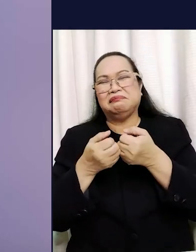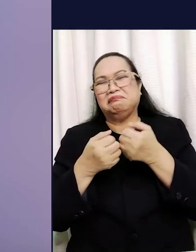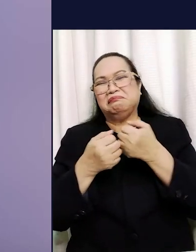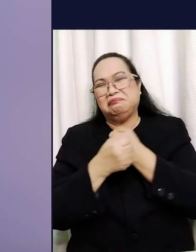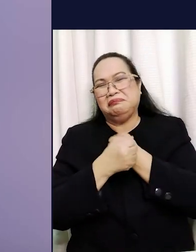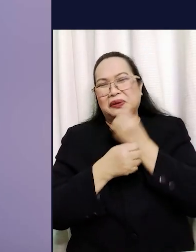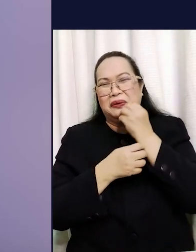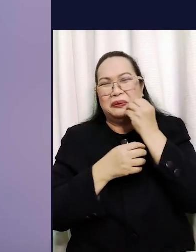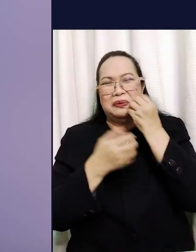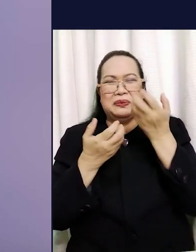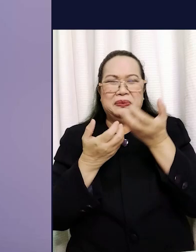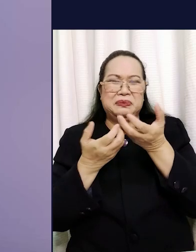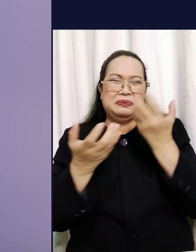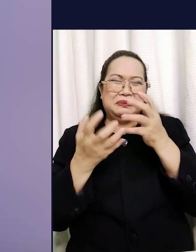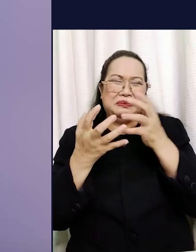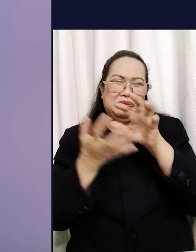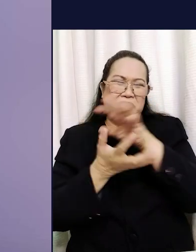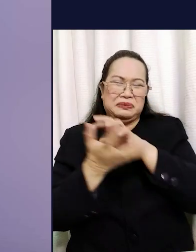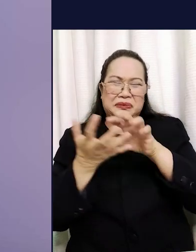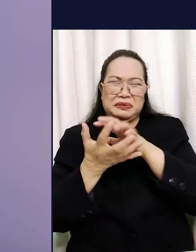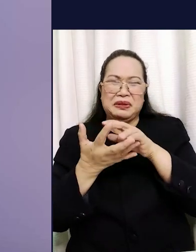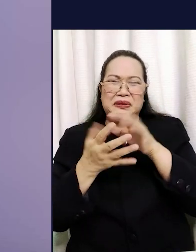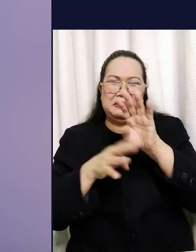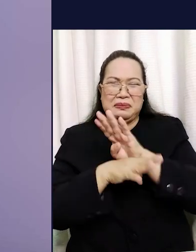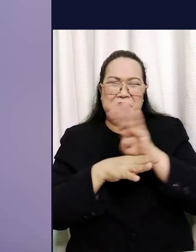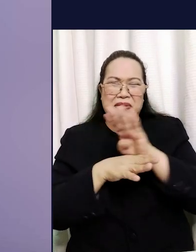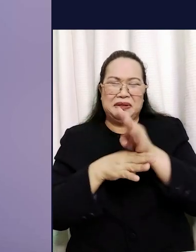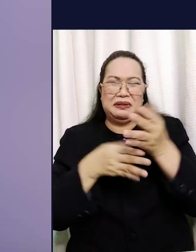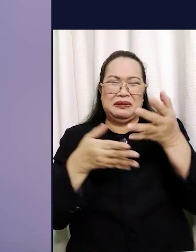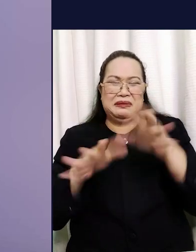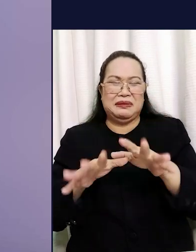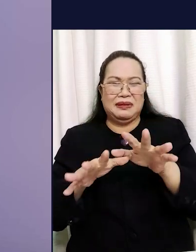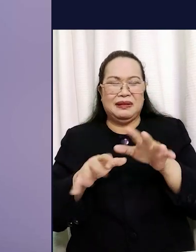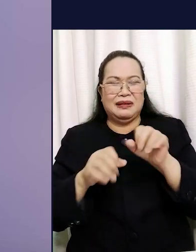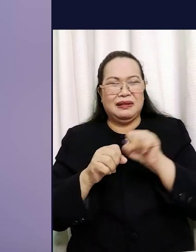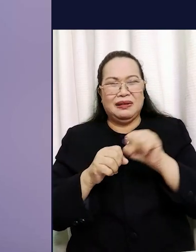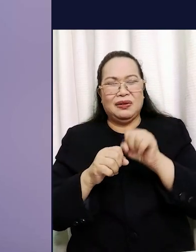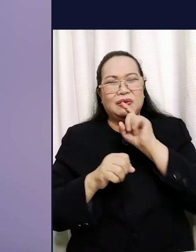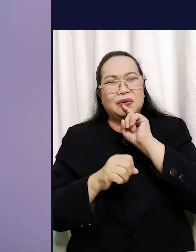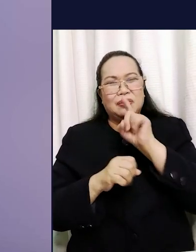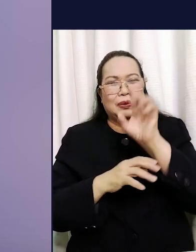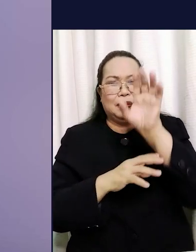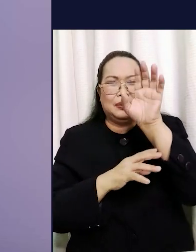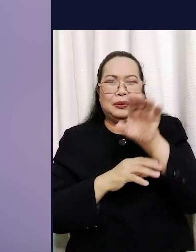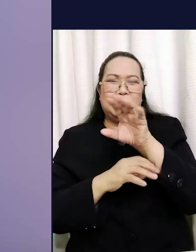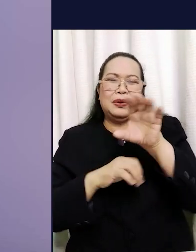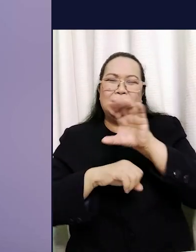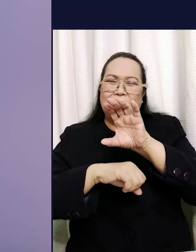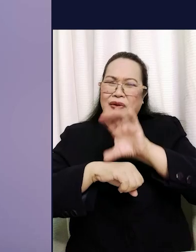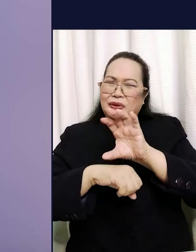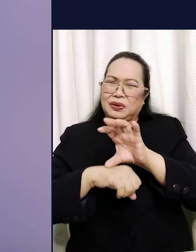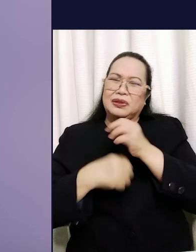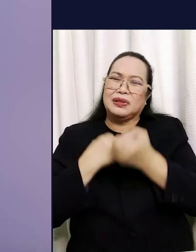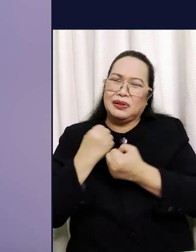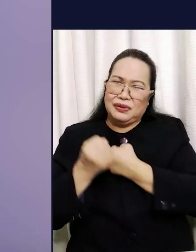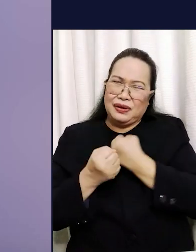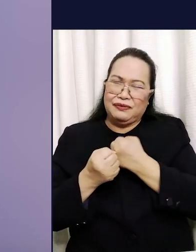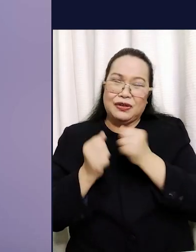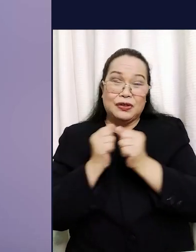Christ suffers. Church, we need to give love in our